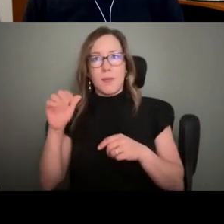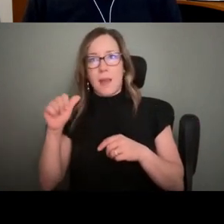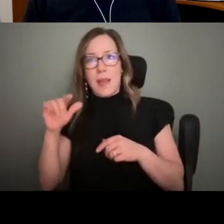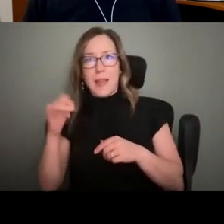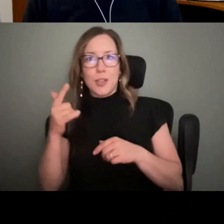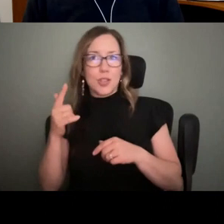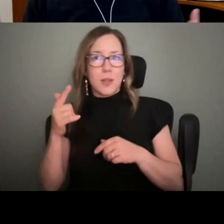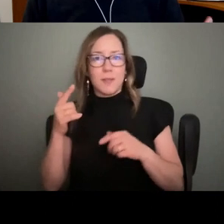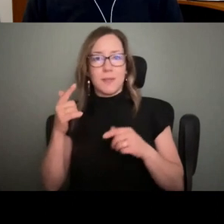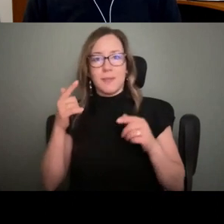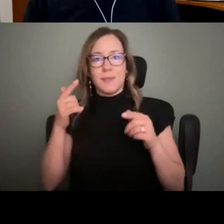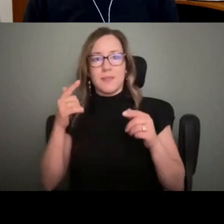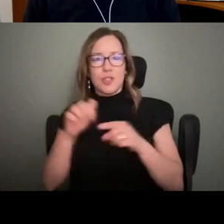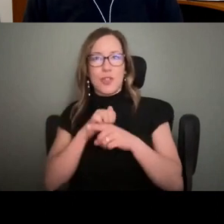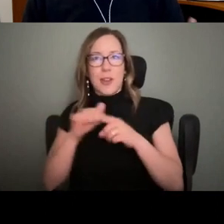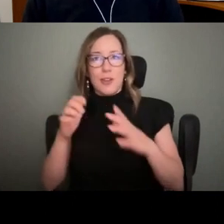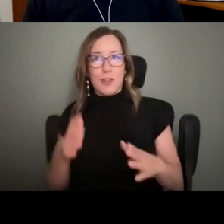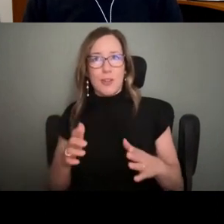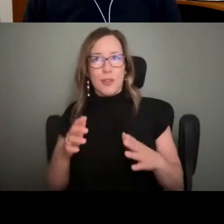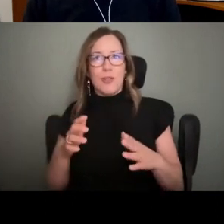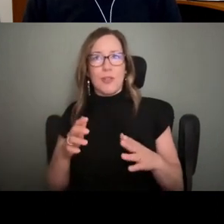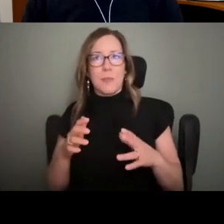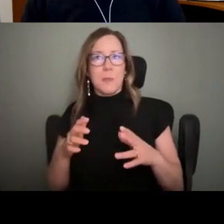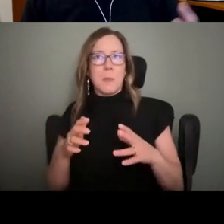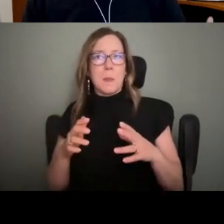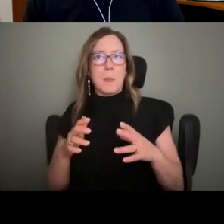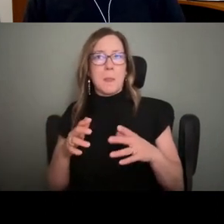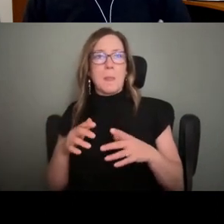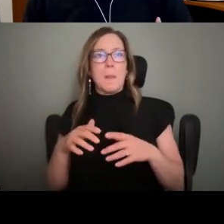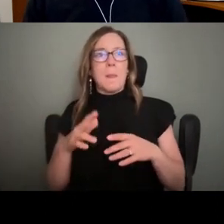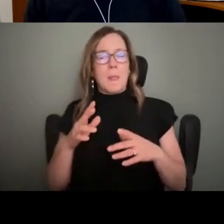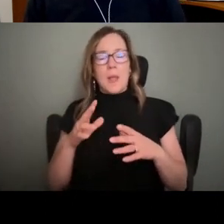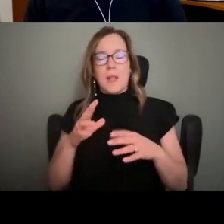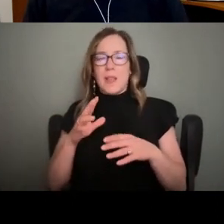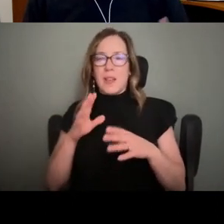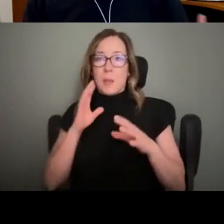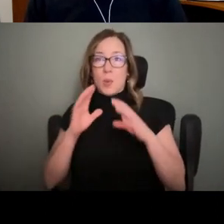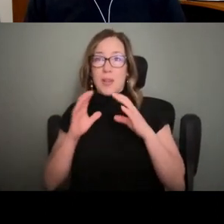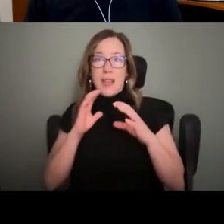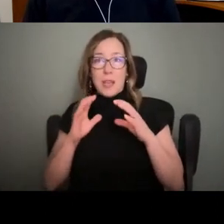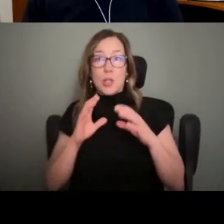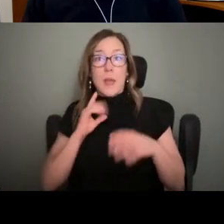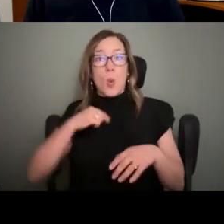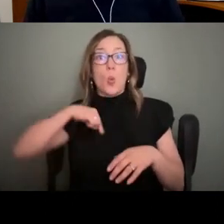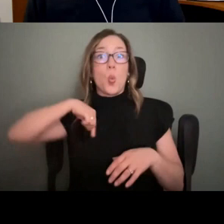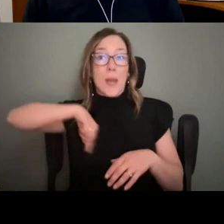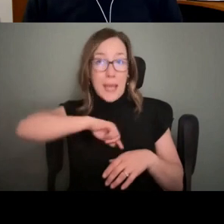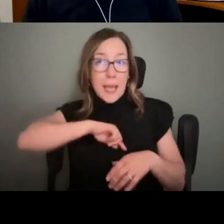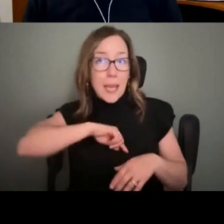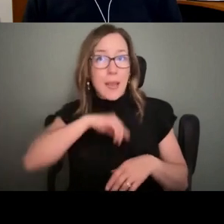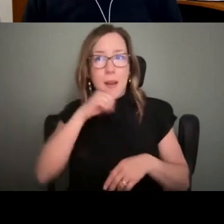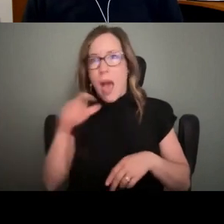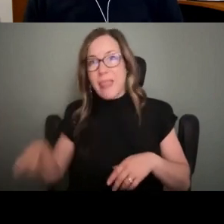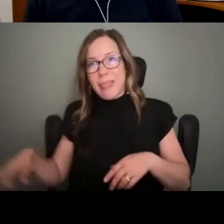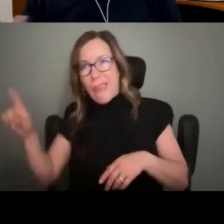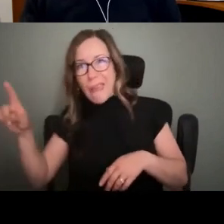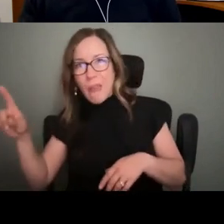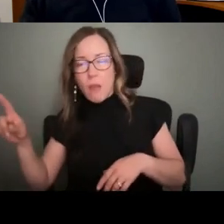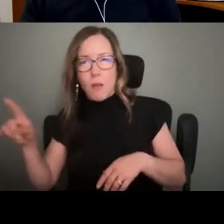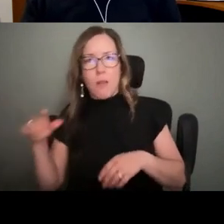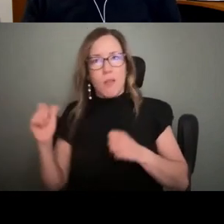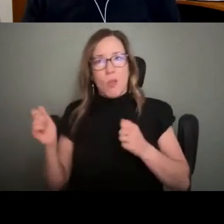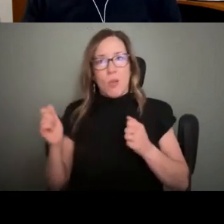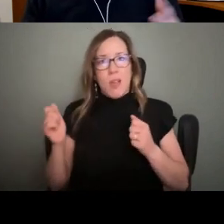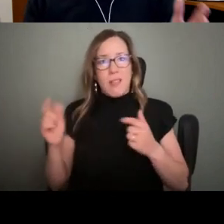trainer, and we like to talk in our communications about we and not they, that this is about all of us as we get older, and it's not